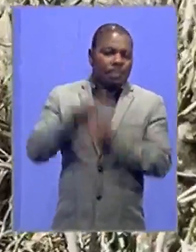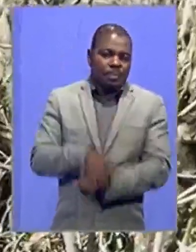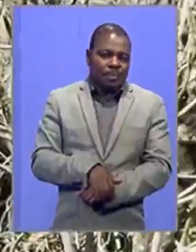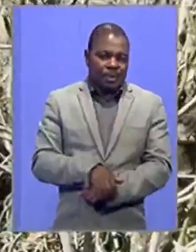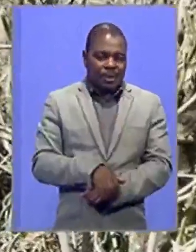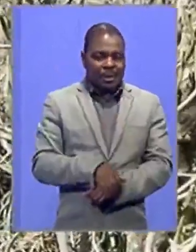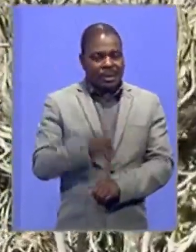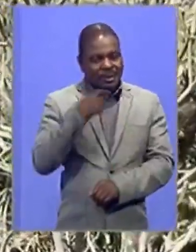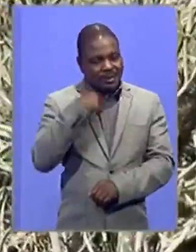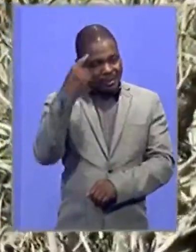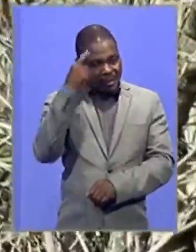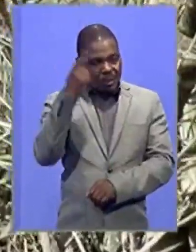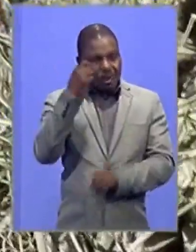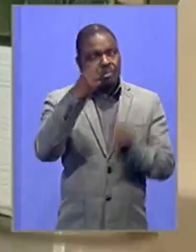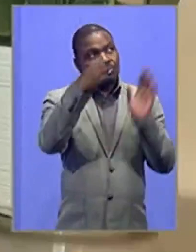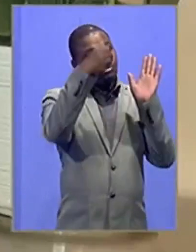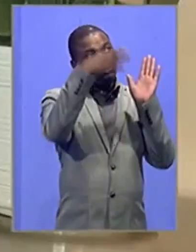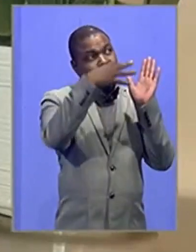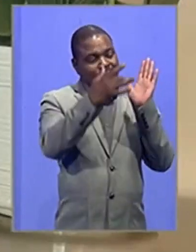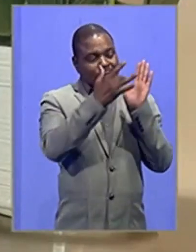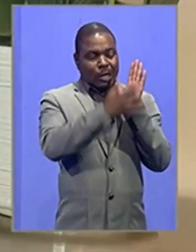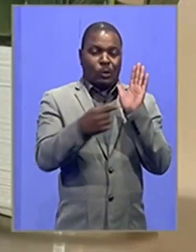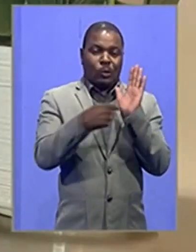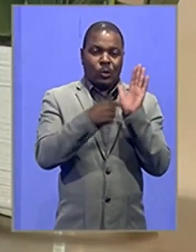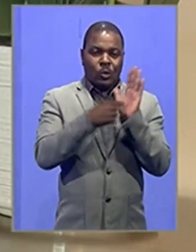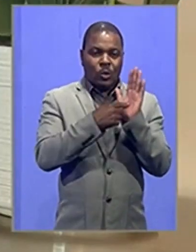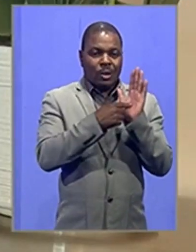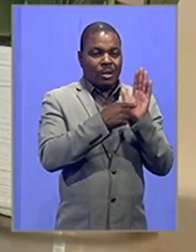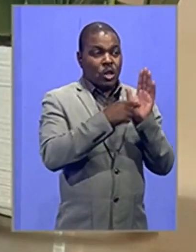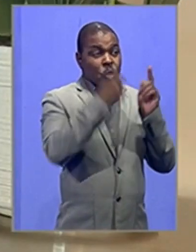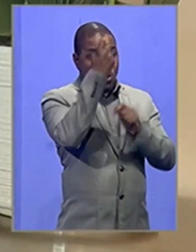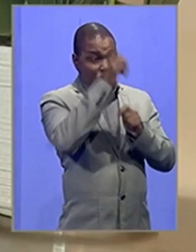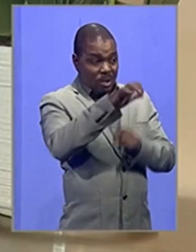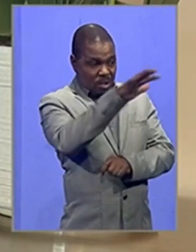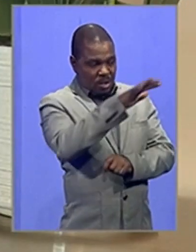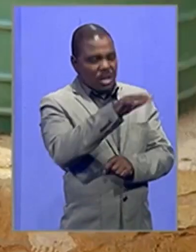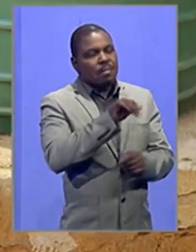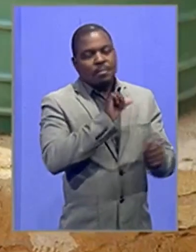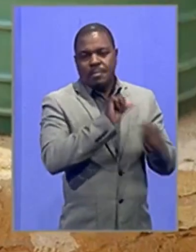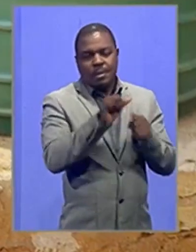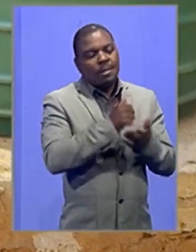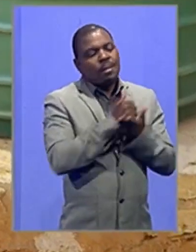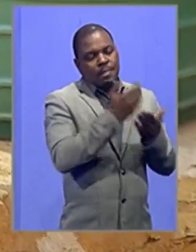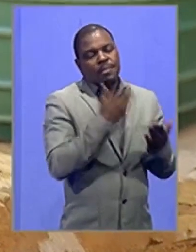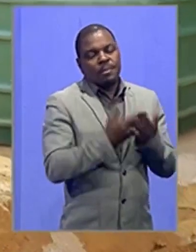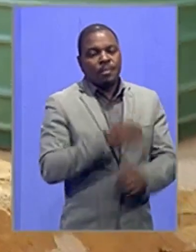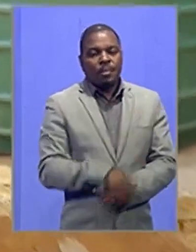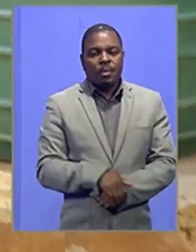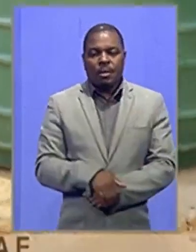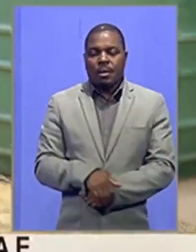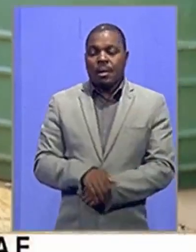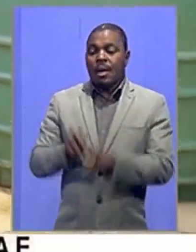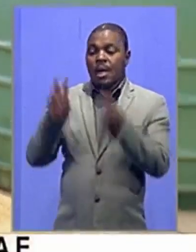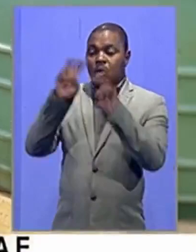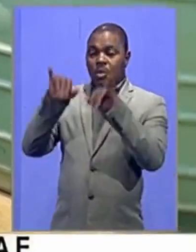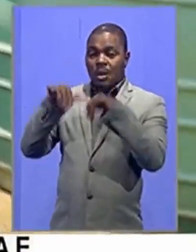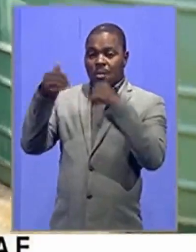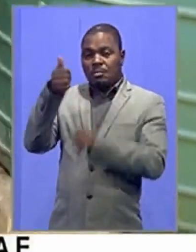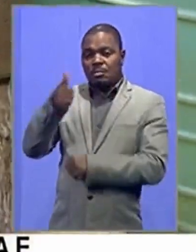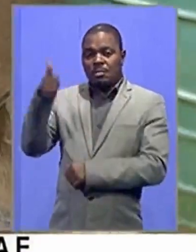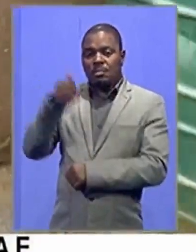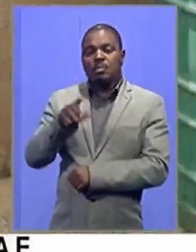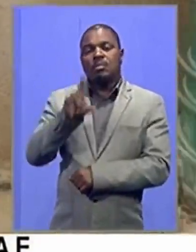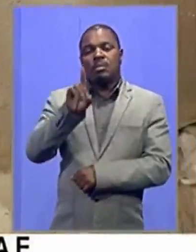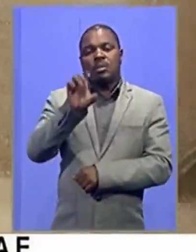we think that bringing solar technology in our rural village will be a solution. Motlhankedi phetiši wa Eskom Andre